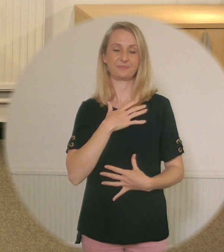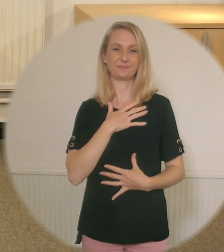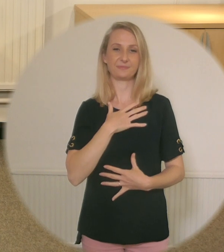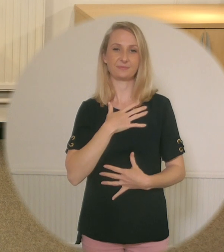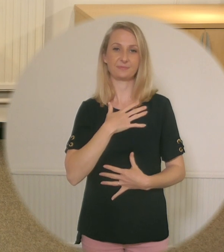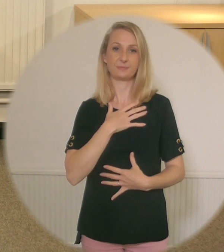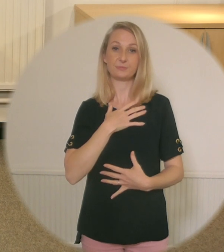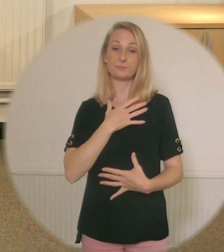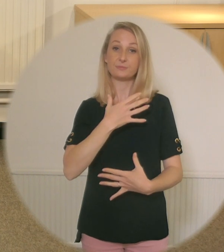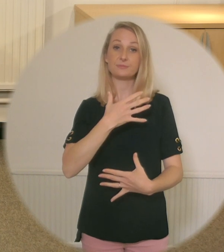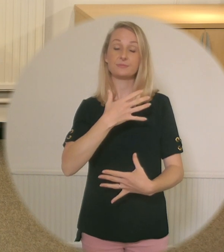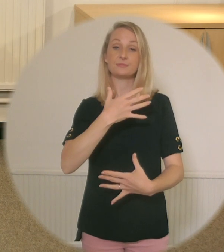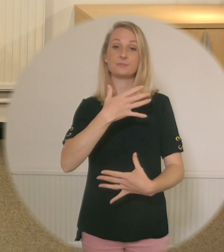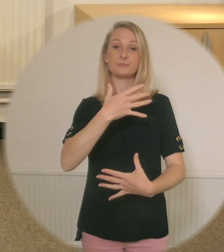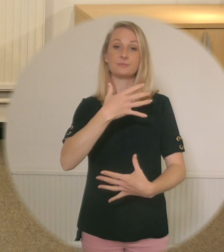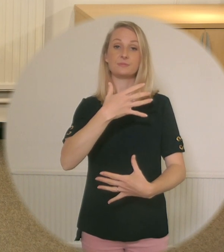Inhale.